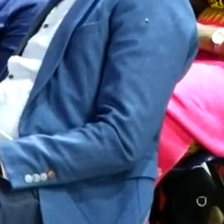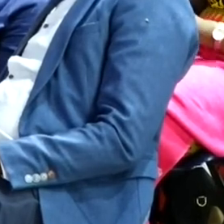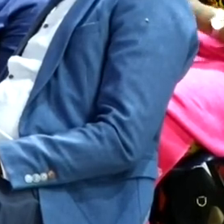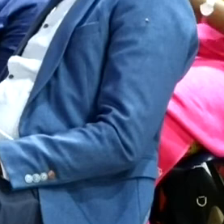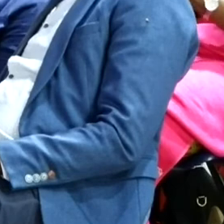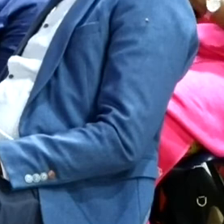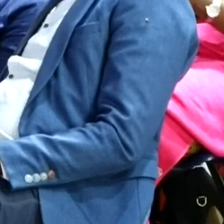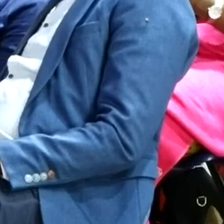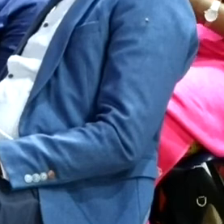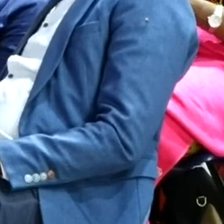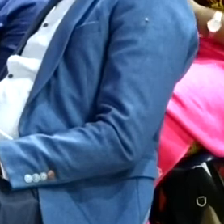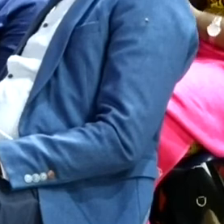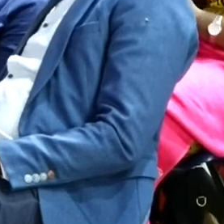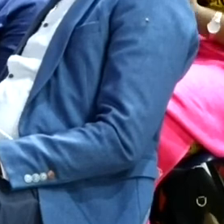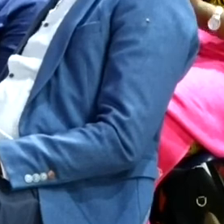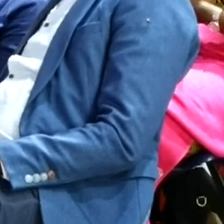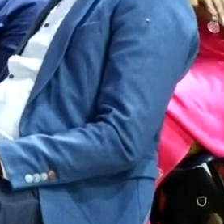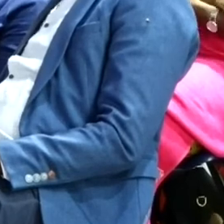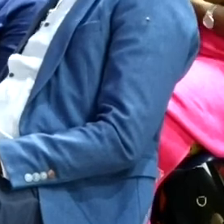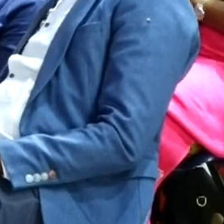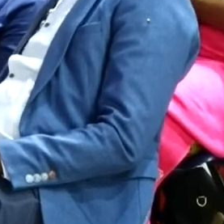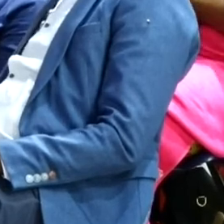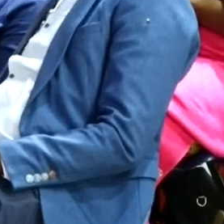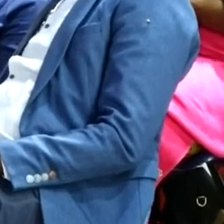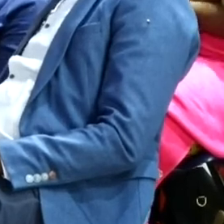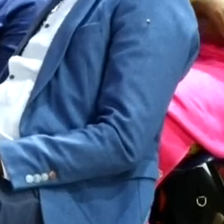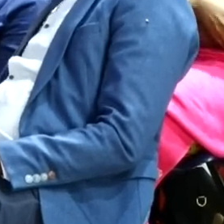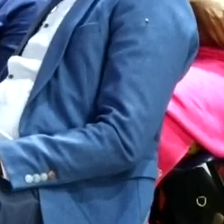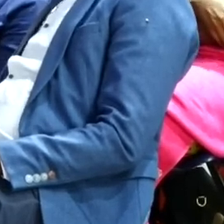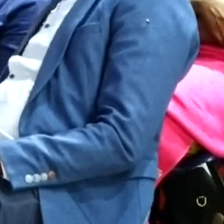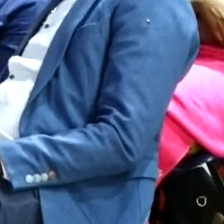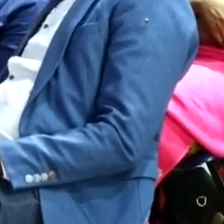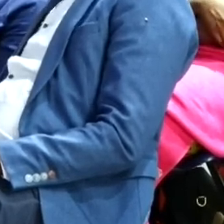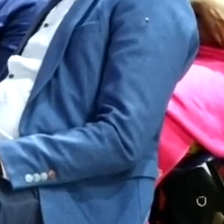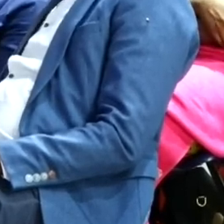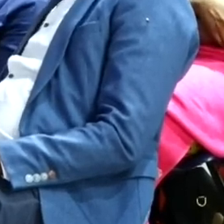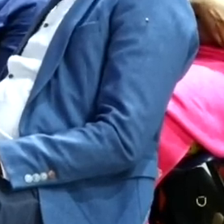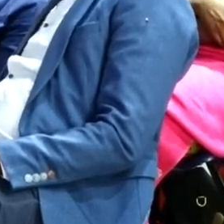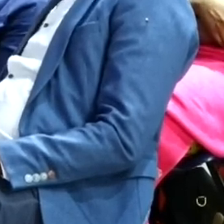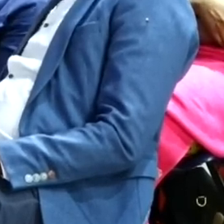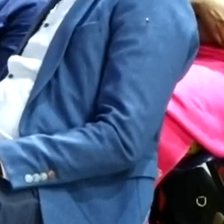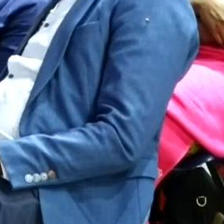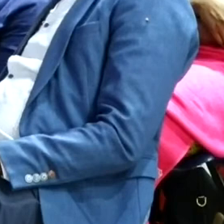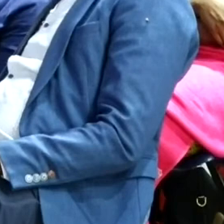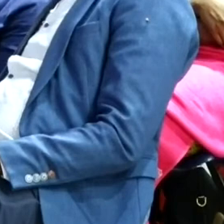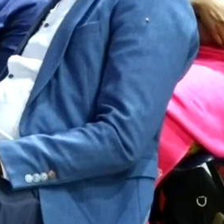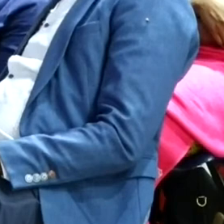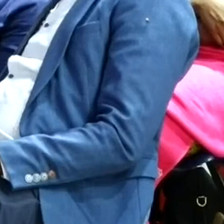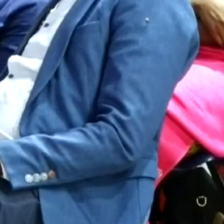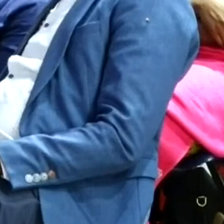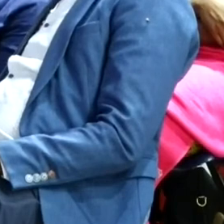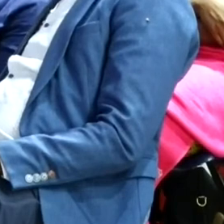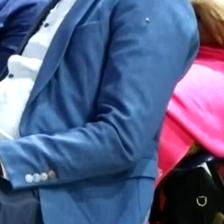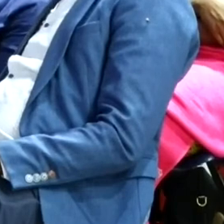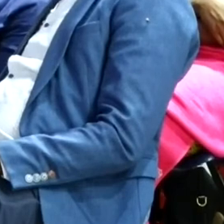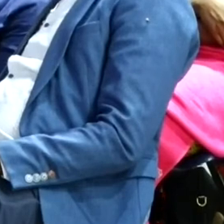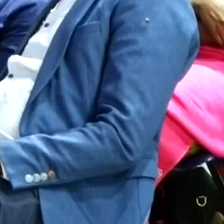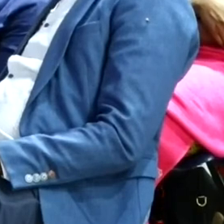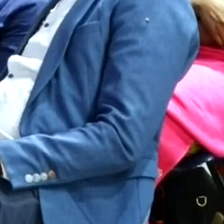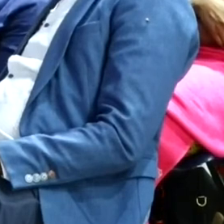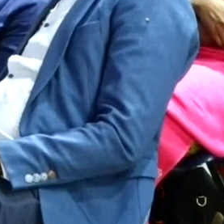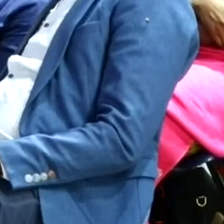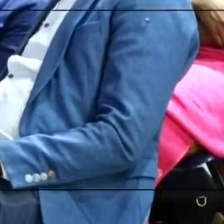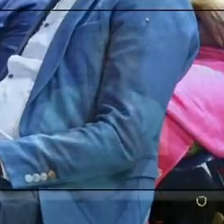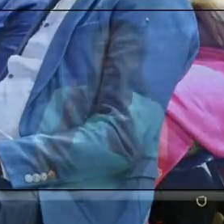for someone. Amen. Hallelujah. Amen. Not every time you are checking the phone. Why no response? Why have